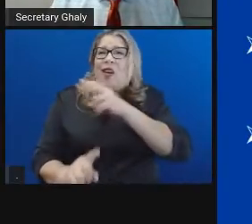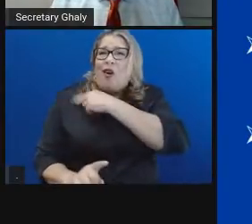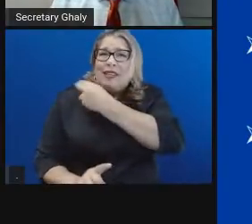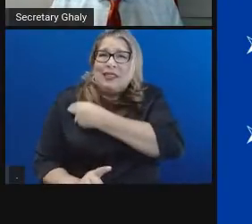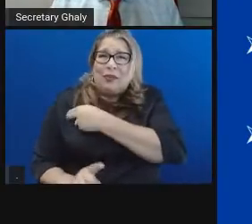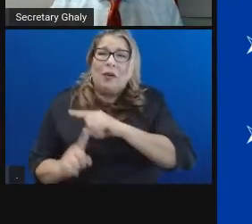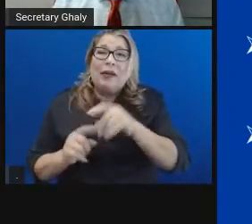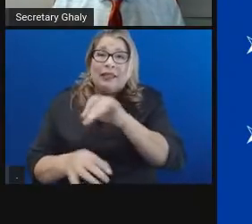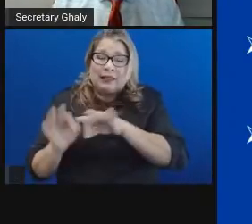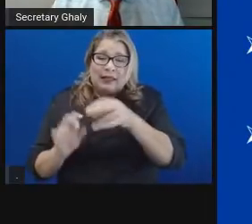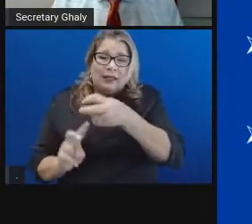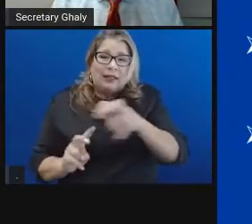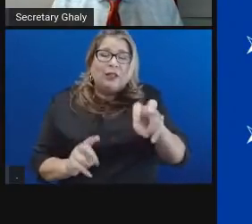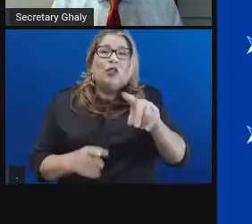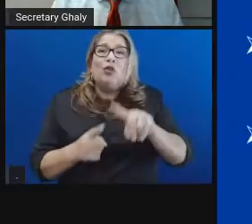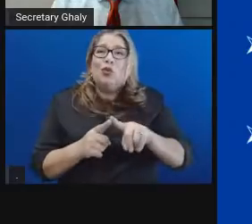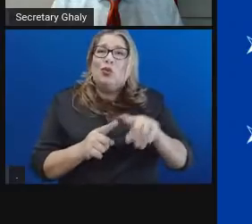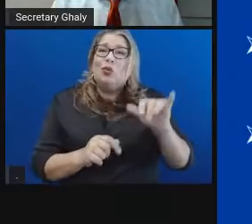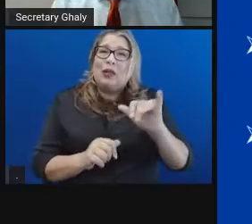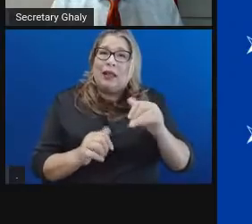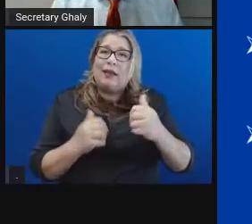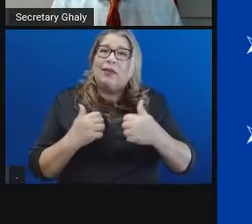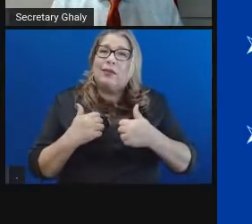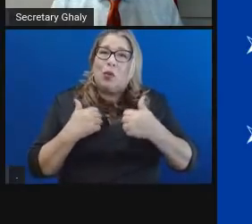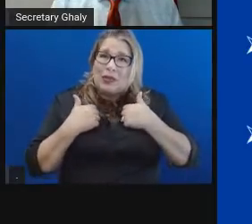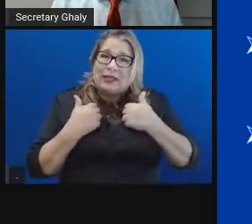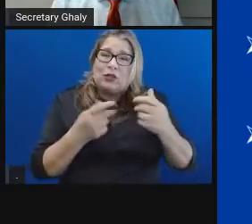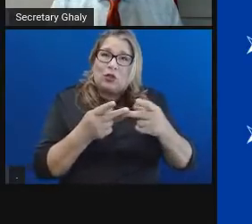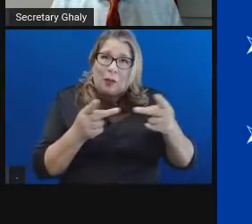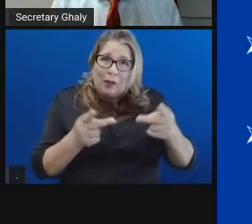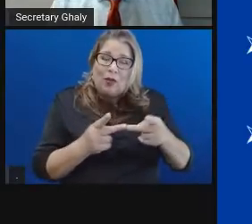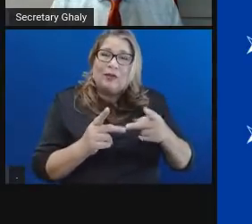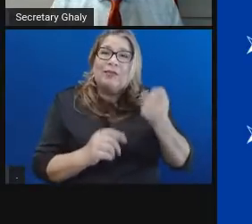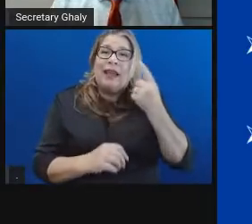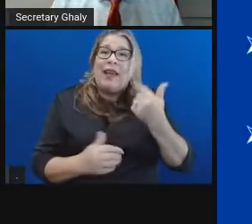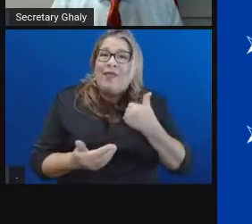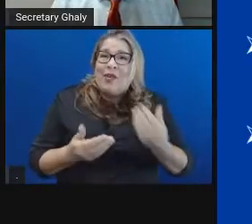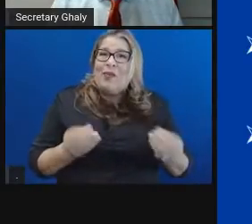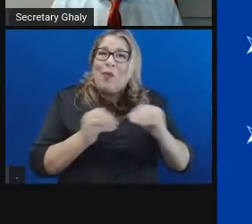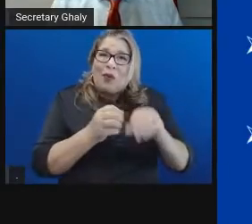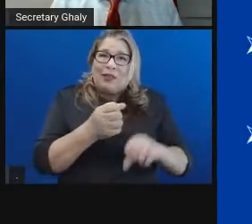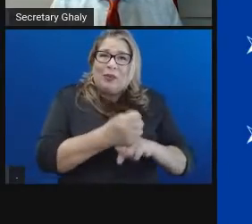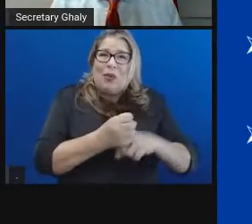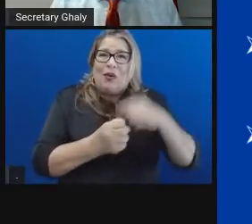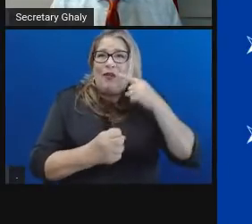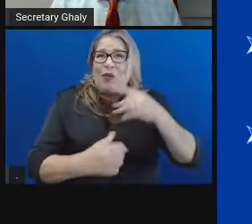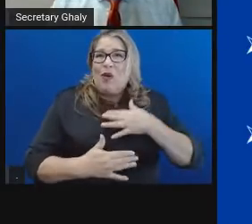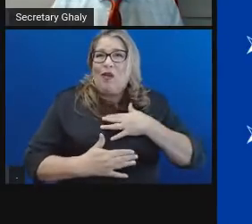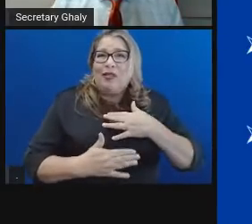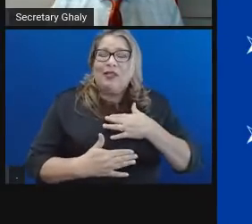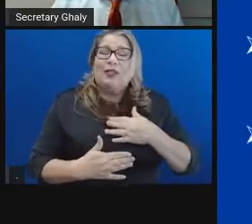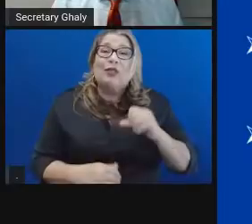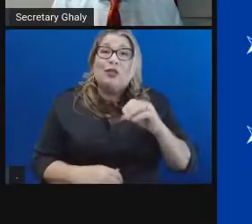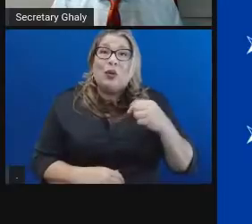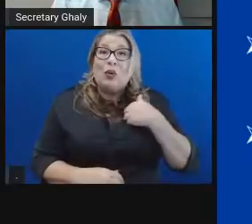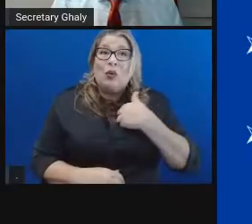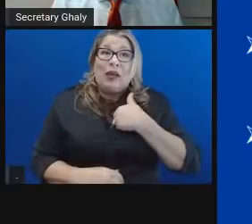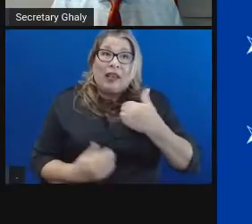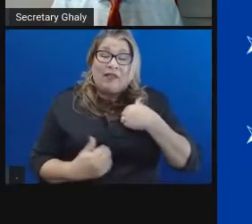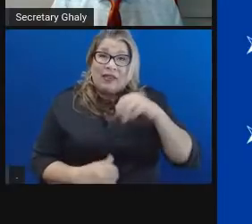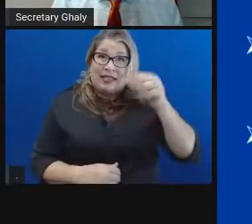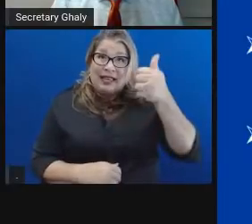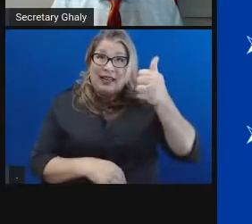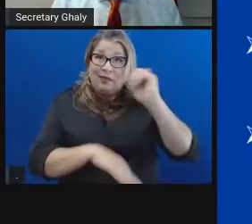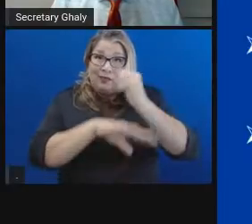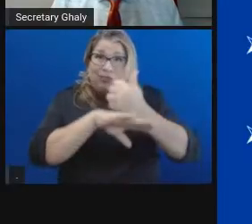in Los Angeles has 30 patients, and we have capacity to add over 100 more across the state. These will be built